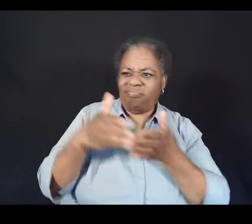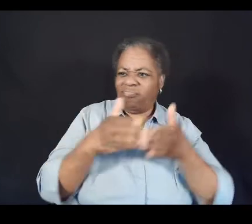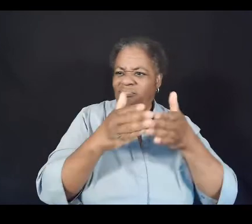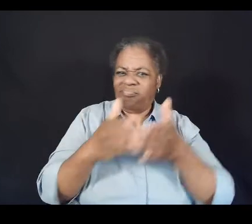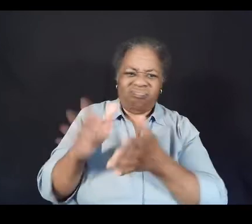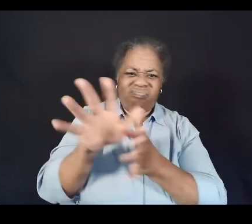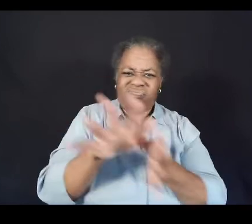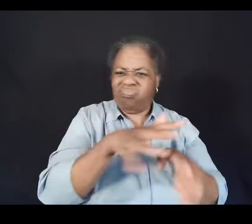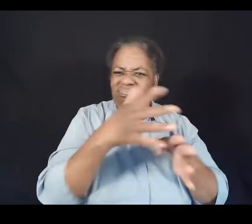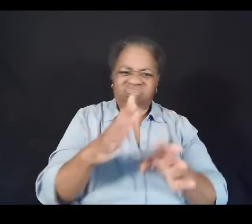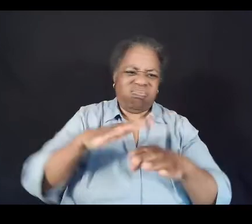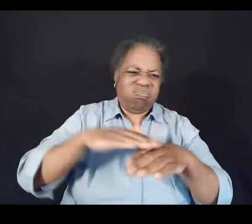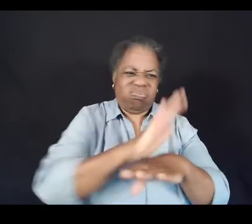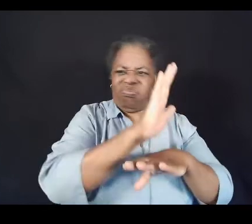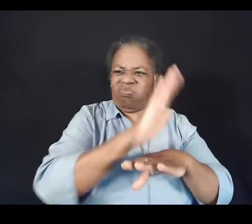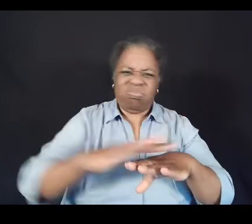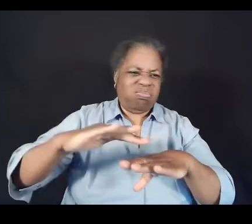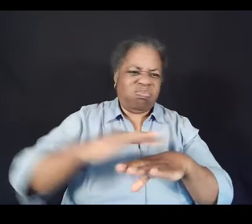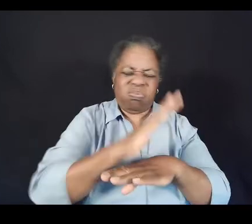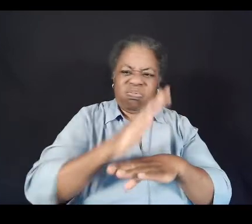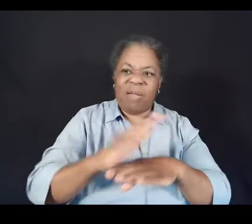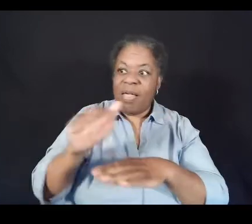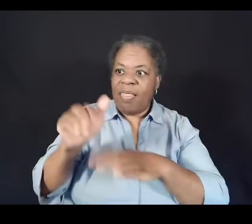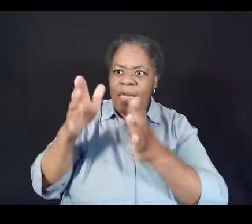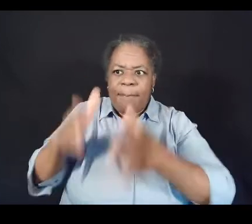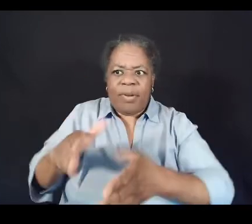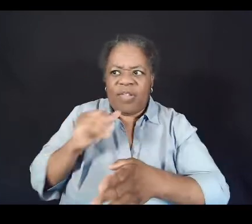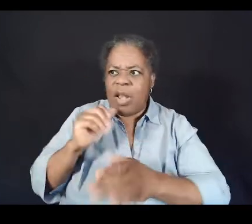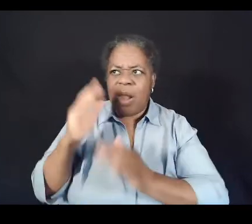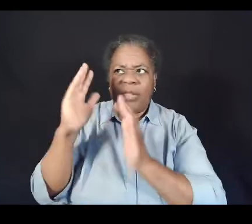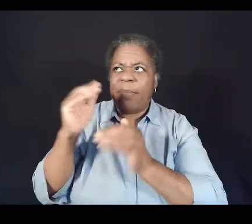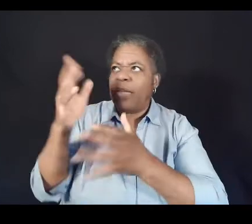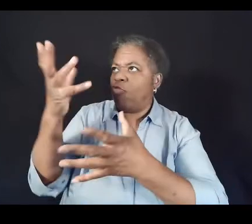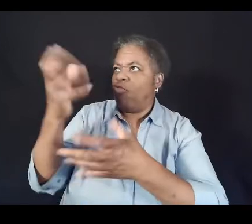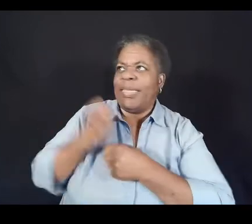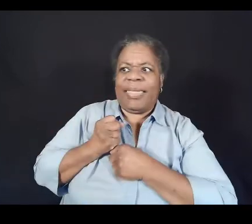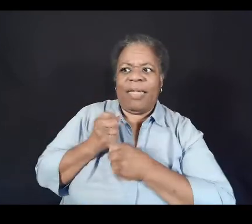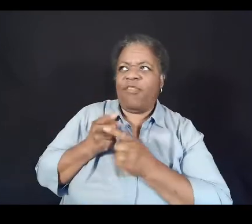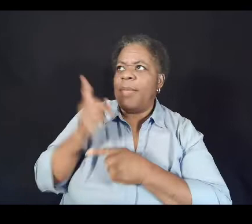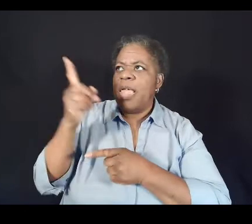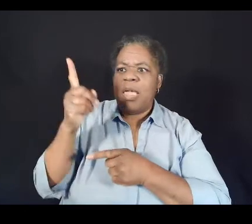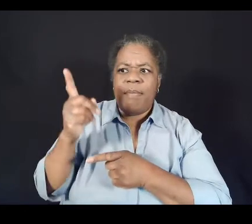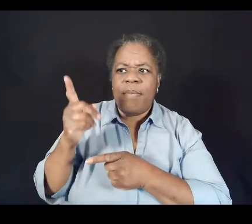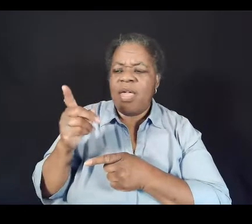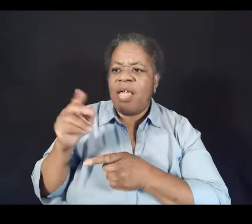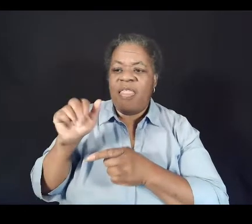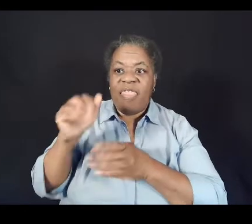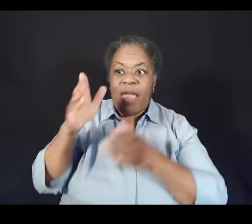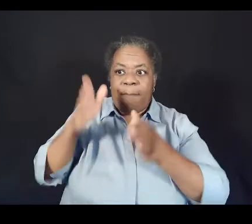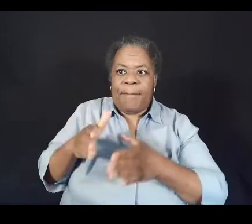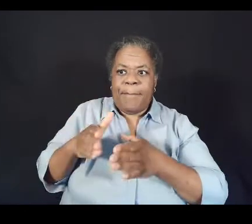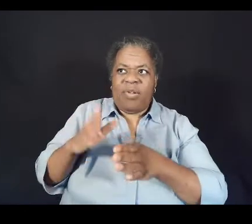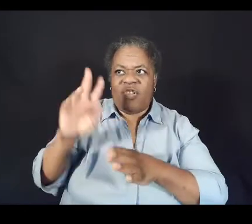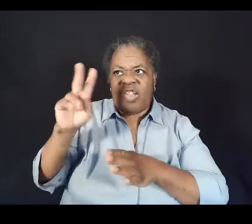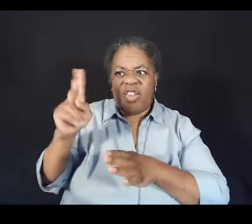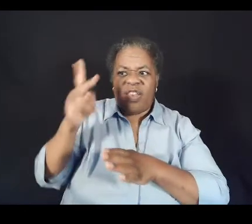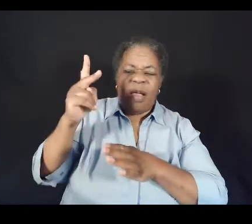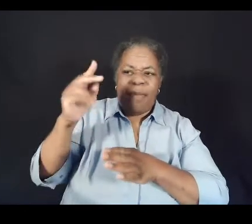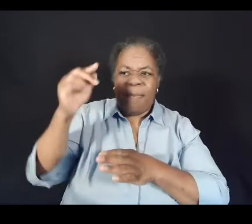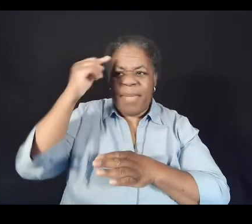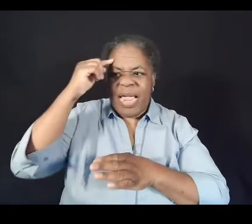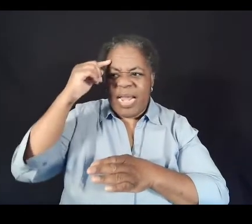wind. That person should not expect to receive anything from the Lord. Such a person is double-minded and unstable in all they